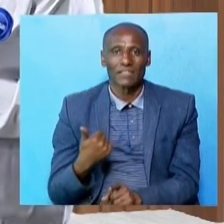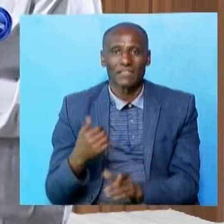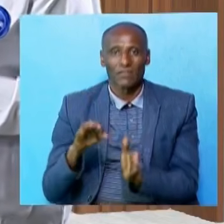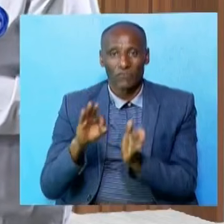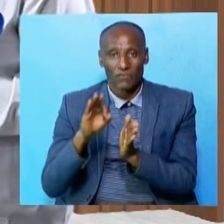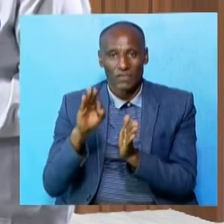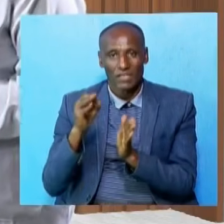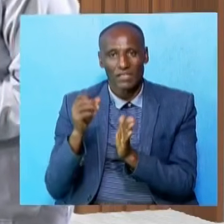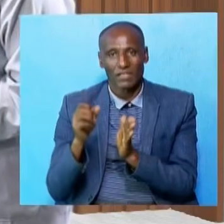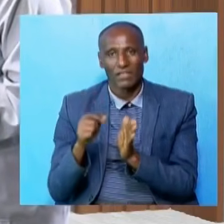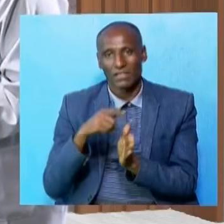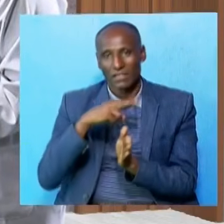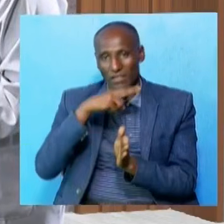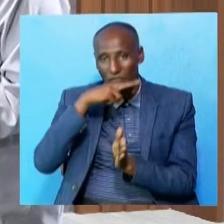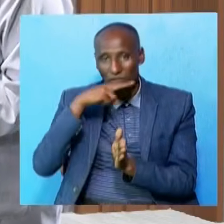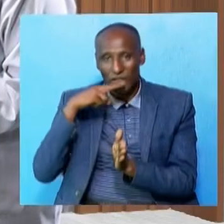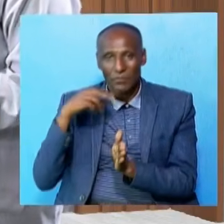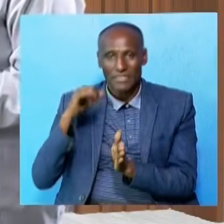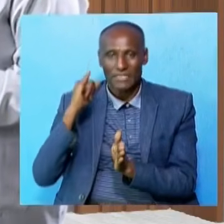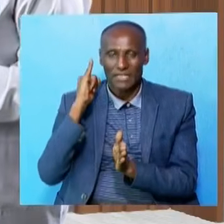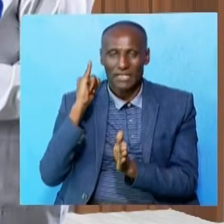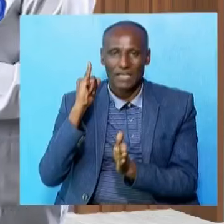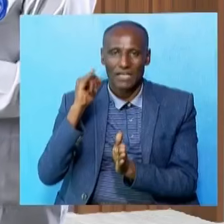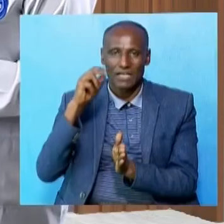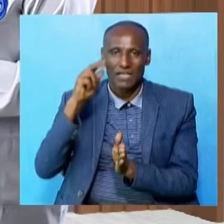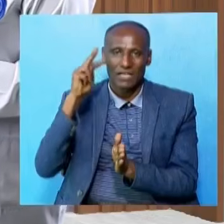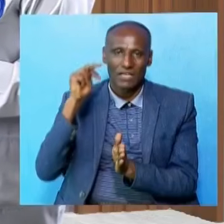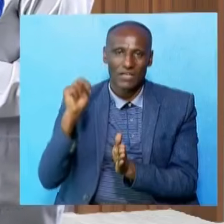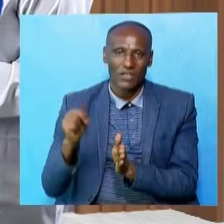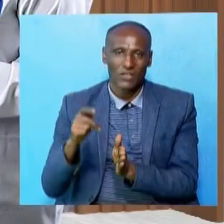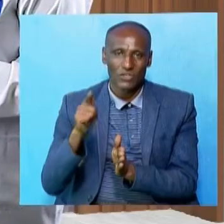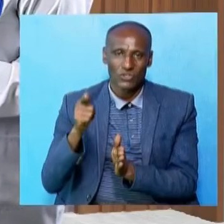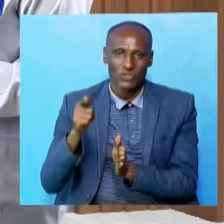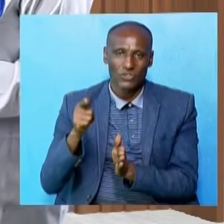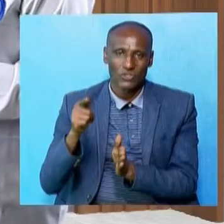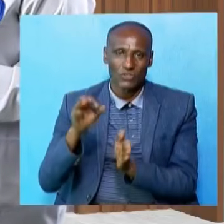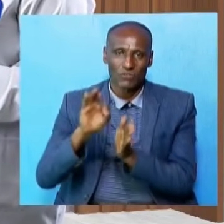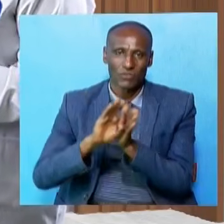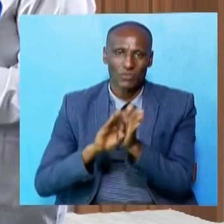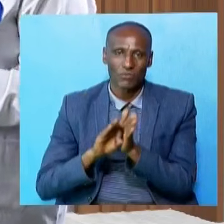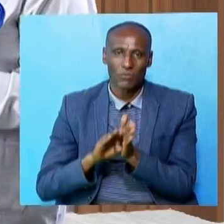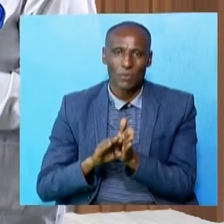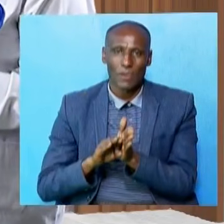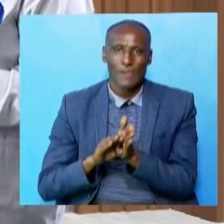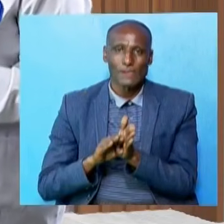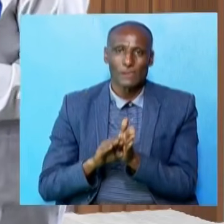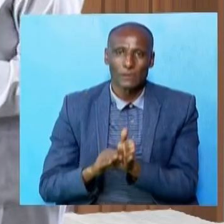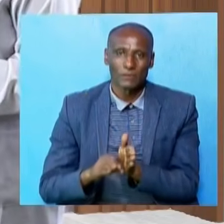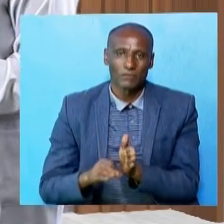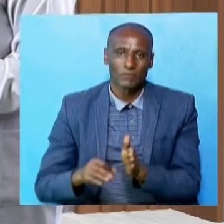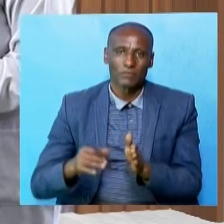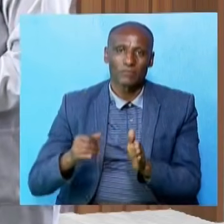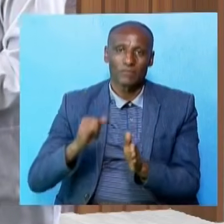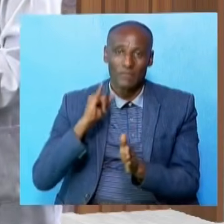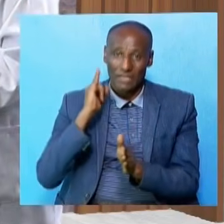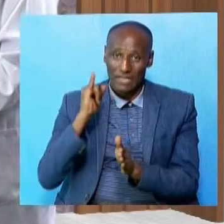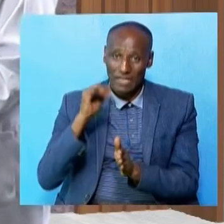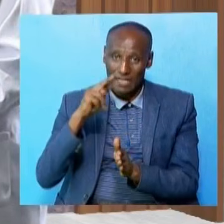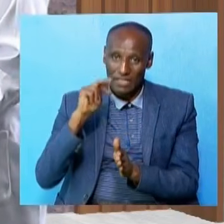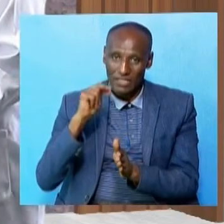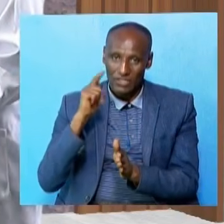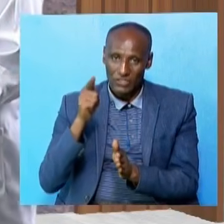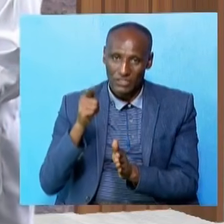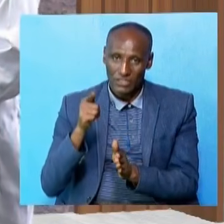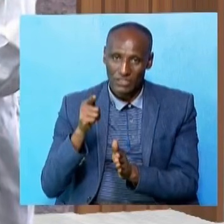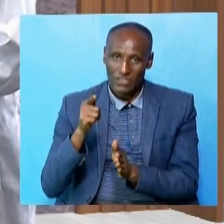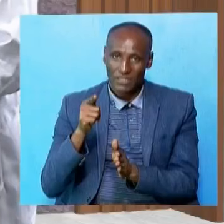what? ING form of a verb. By the way, when you have ING form of a verb in